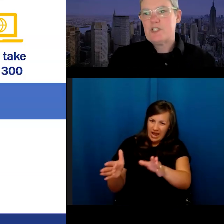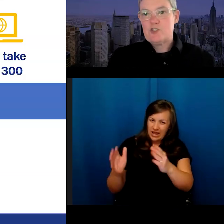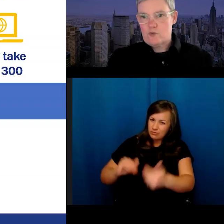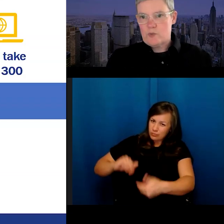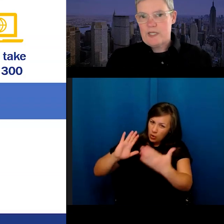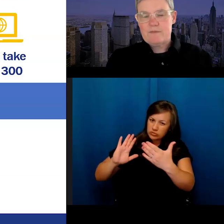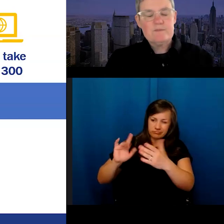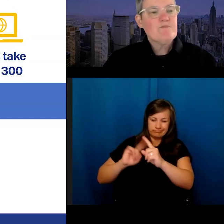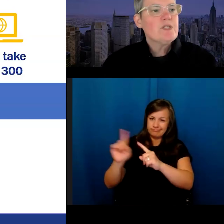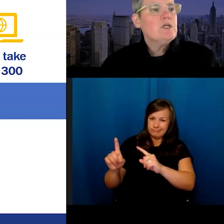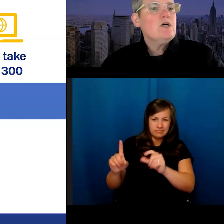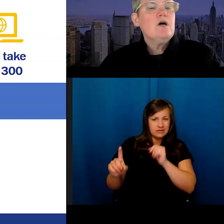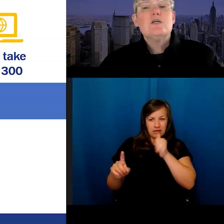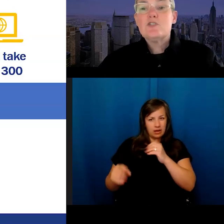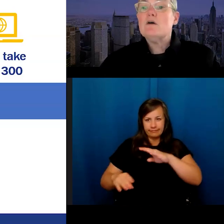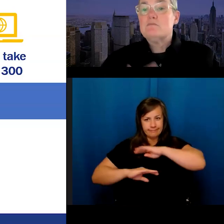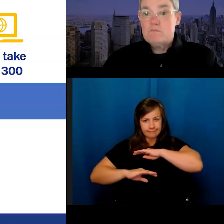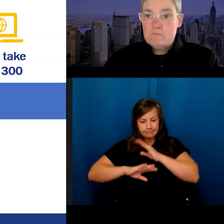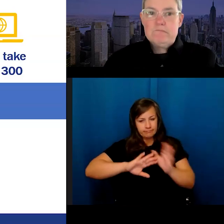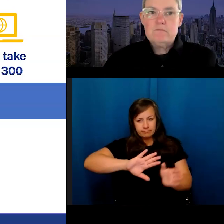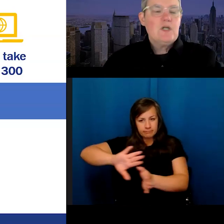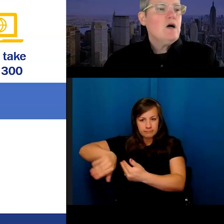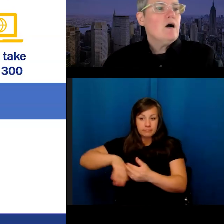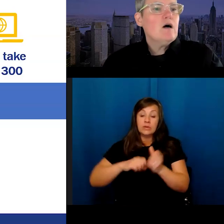exams and credentials we have. So